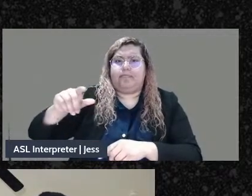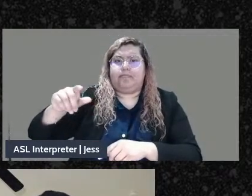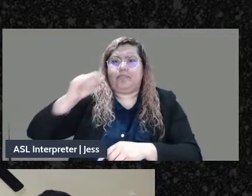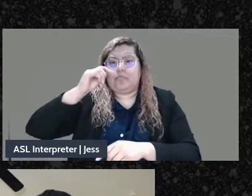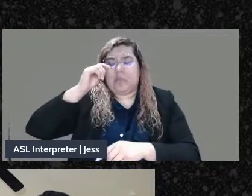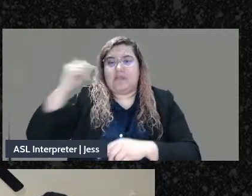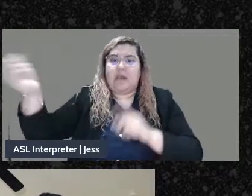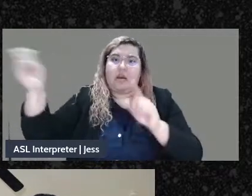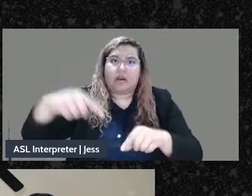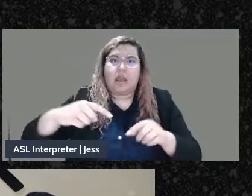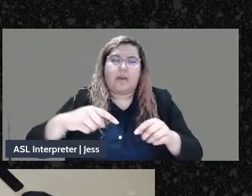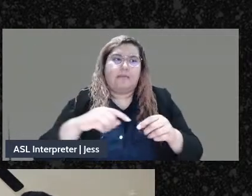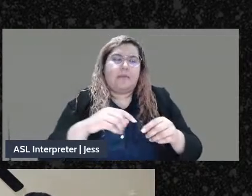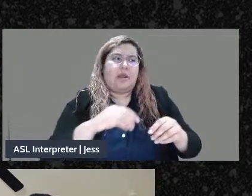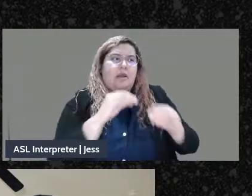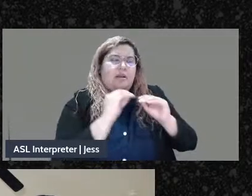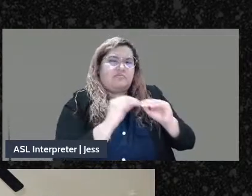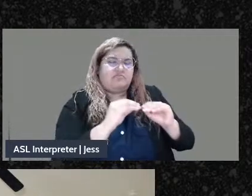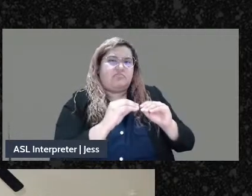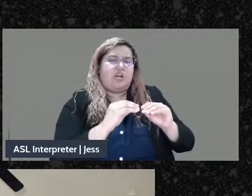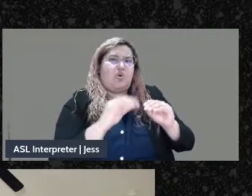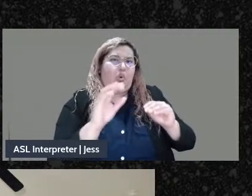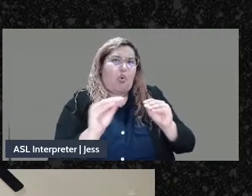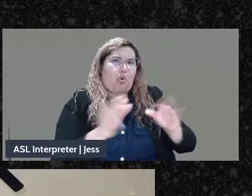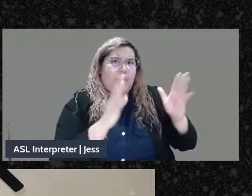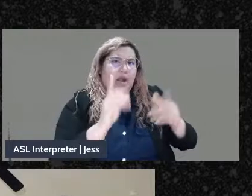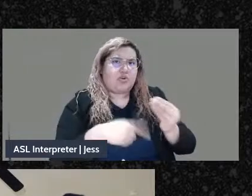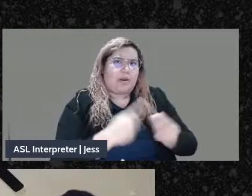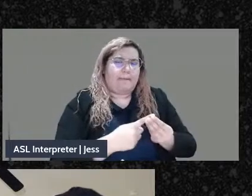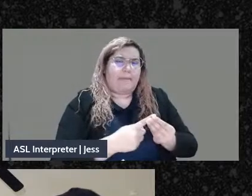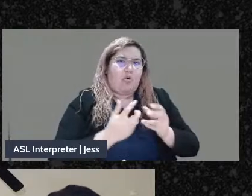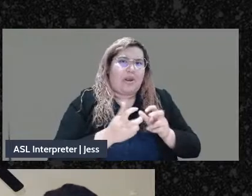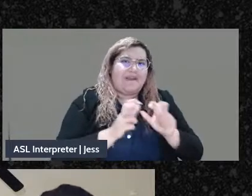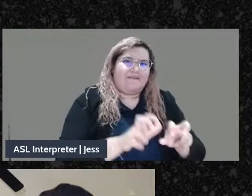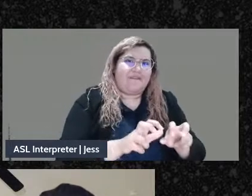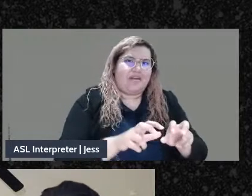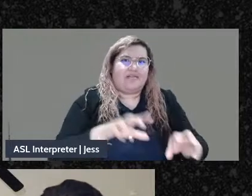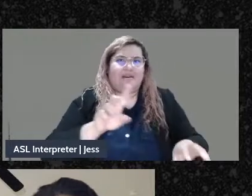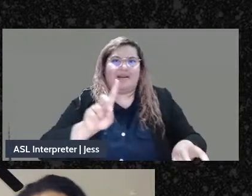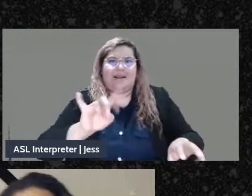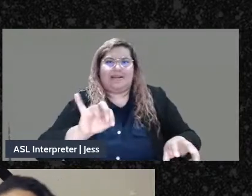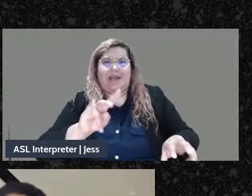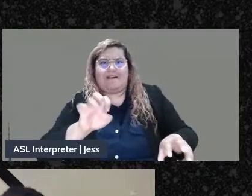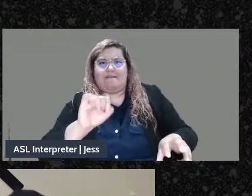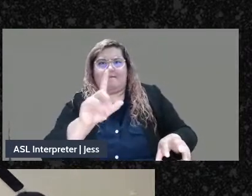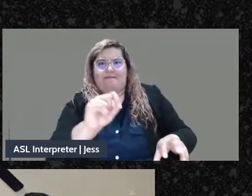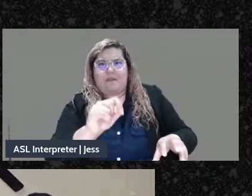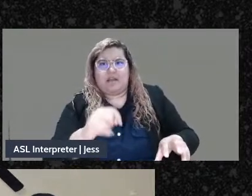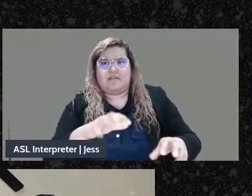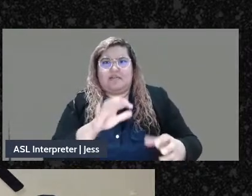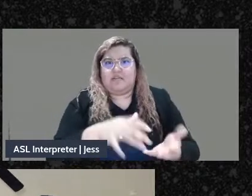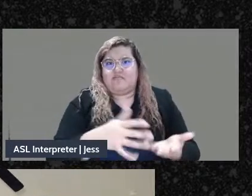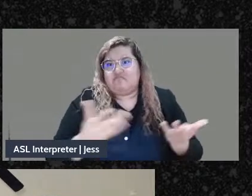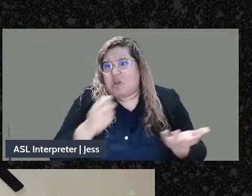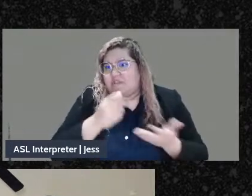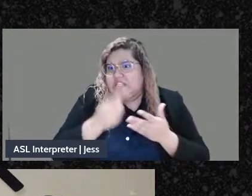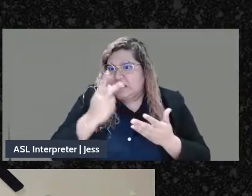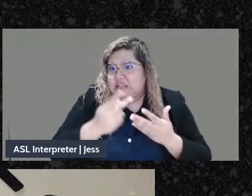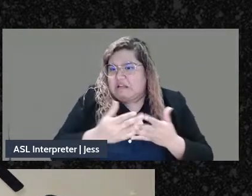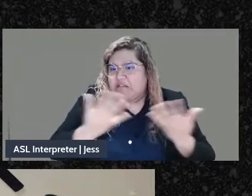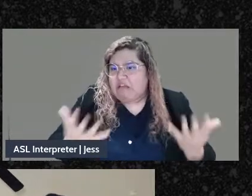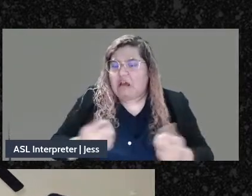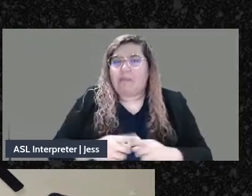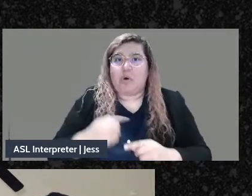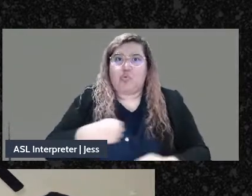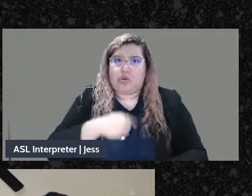Southern organizers around Invest Divest. And, we hadn't yet started saying defund, at least not that I know of. But we were like,